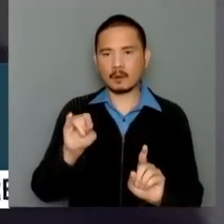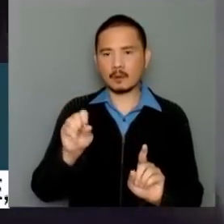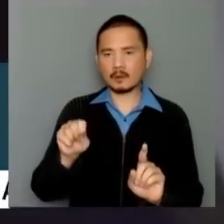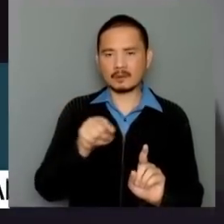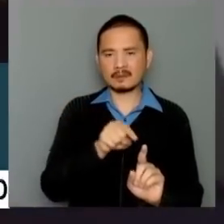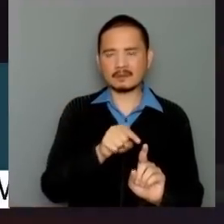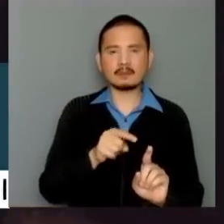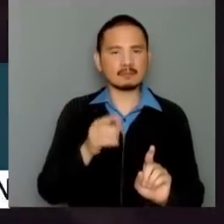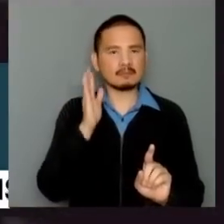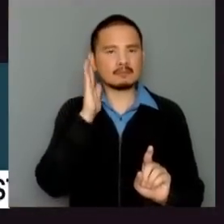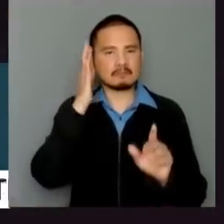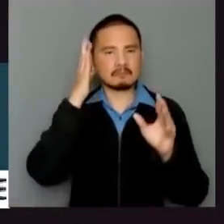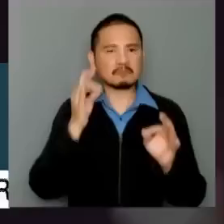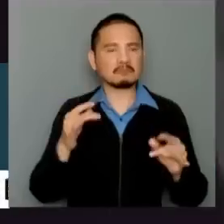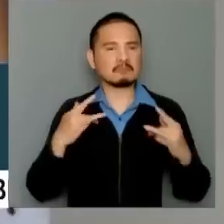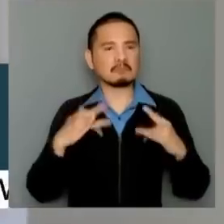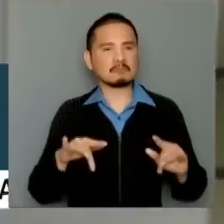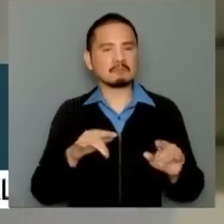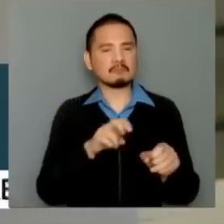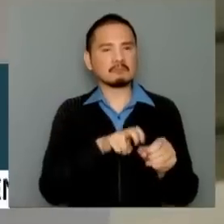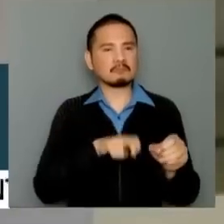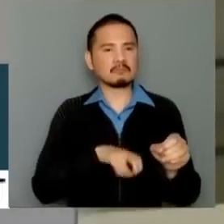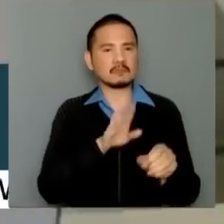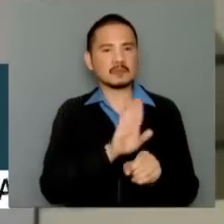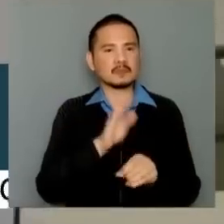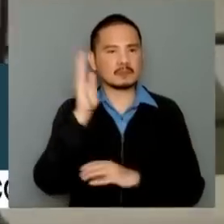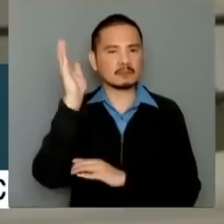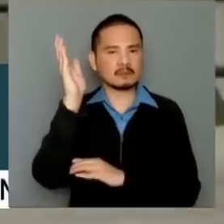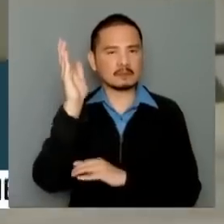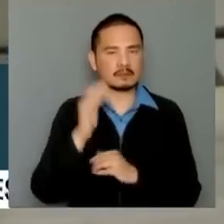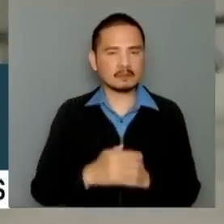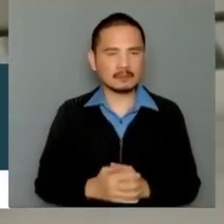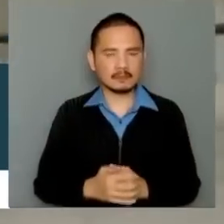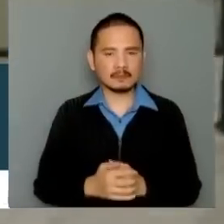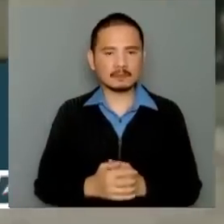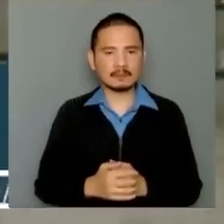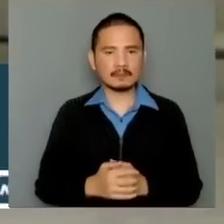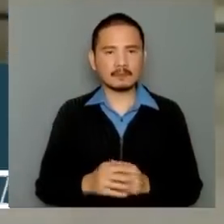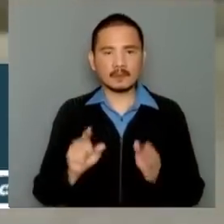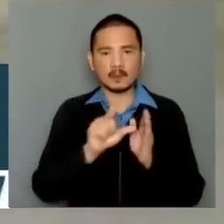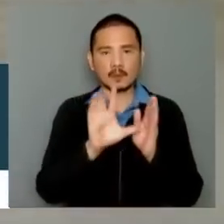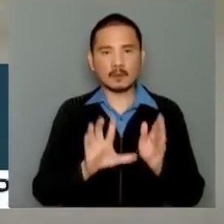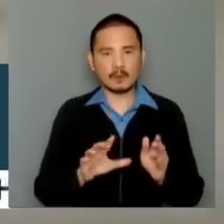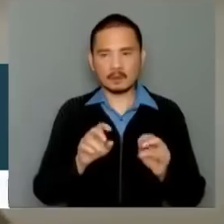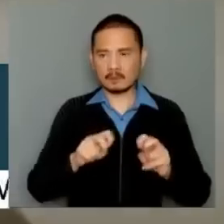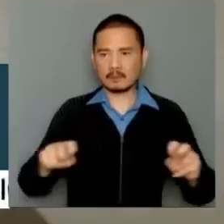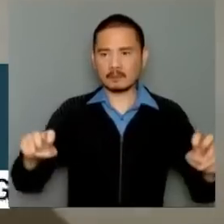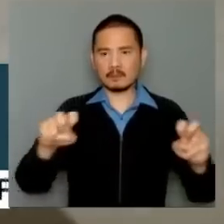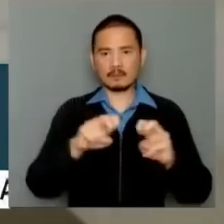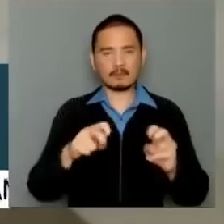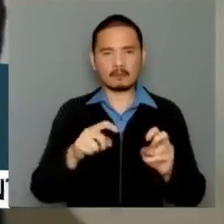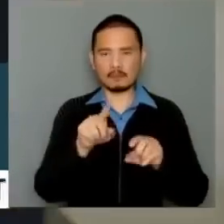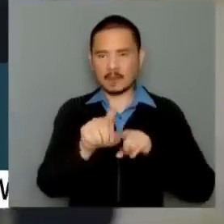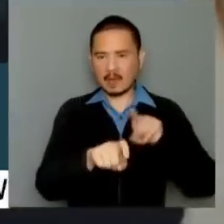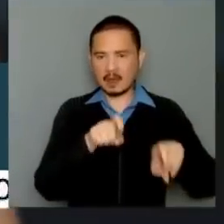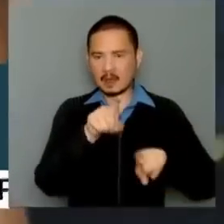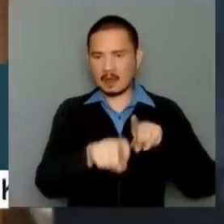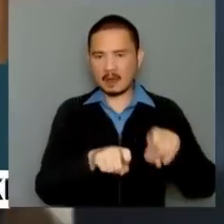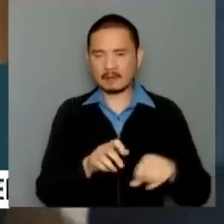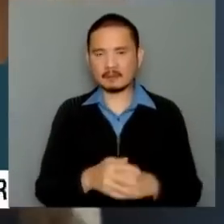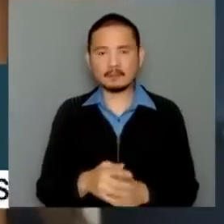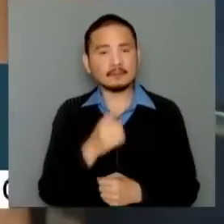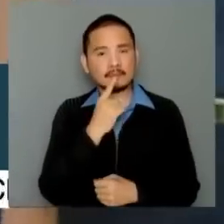de Lima, is also present during the hearing. He was cross-examined by the prosecution panel. Ragos was the acting Bureau Corps chief in